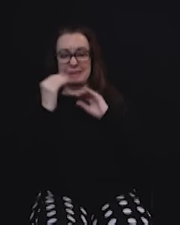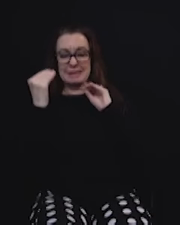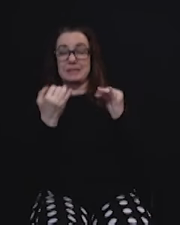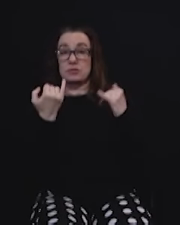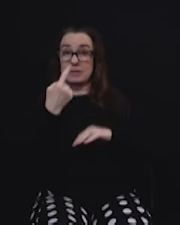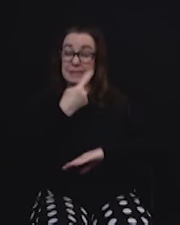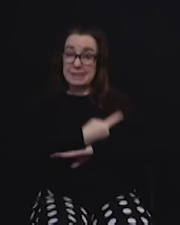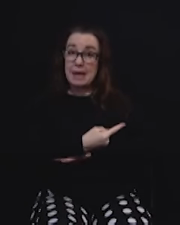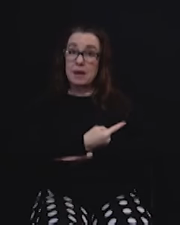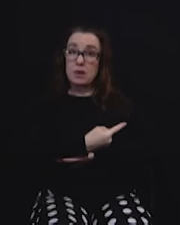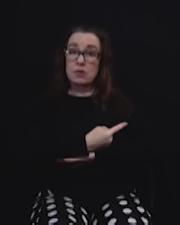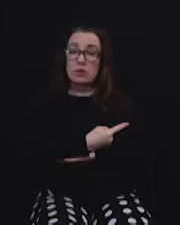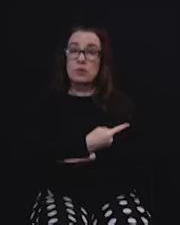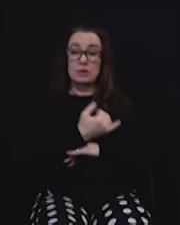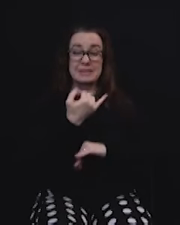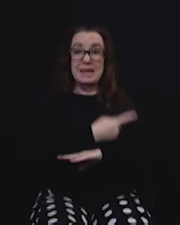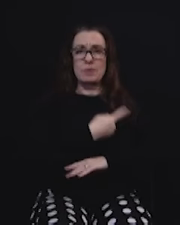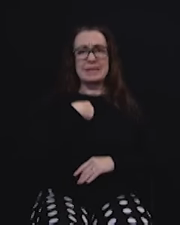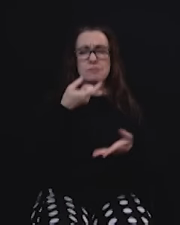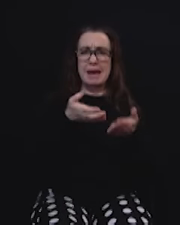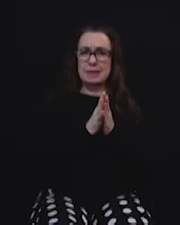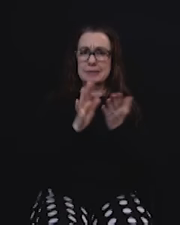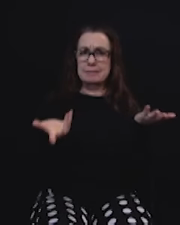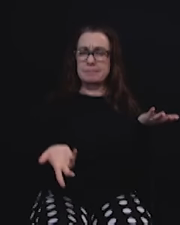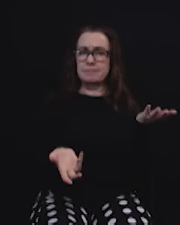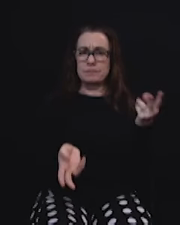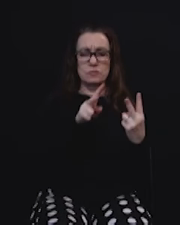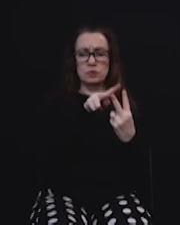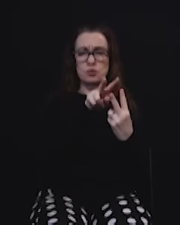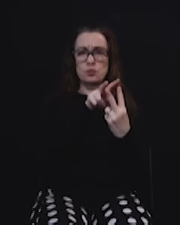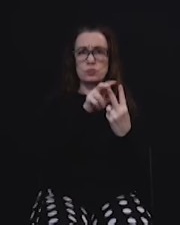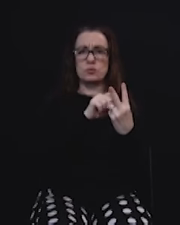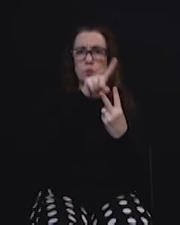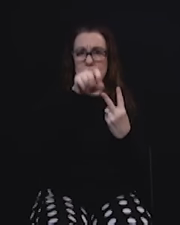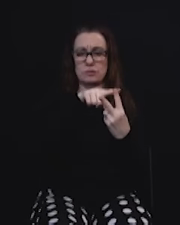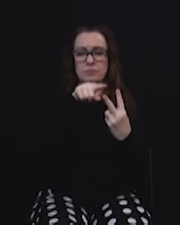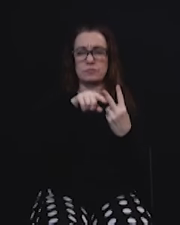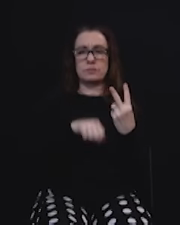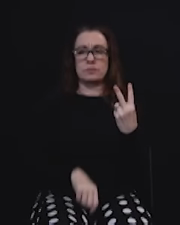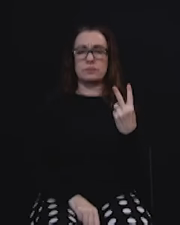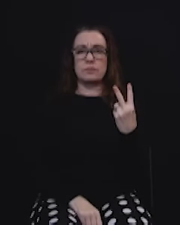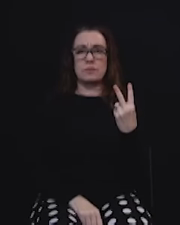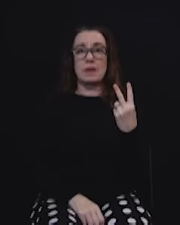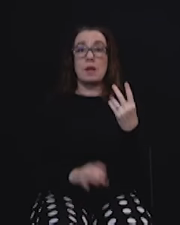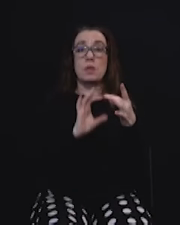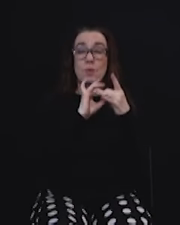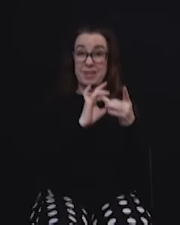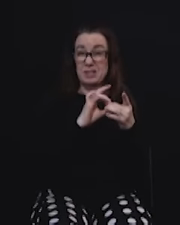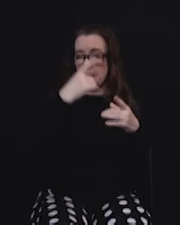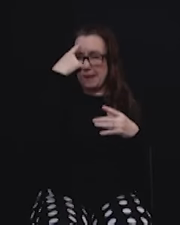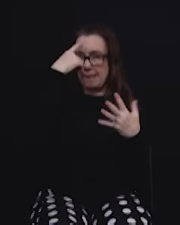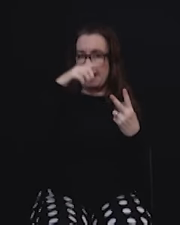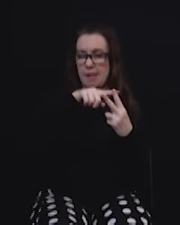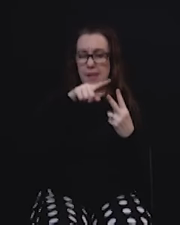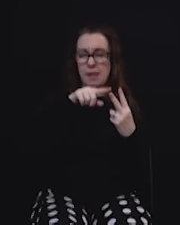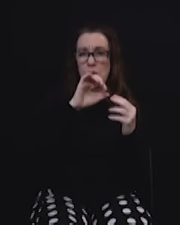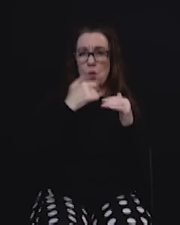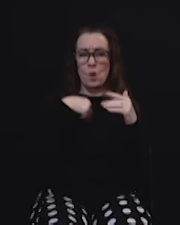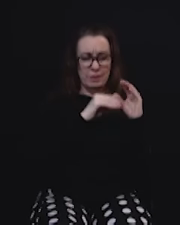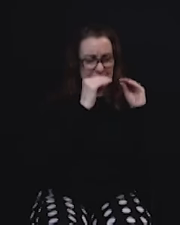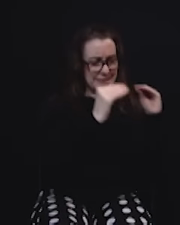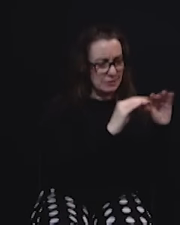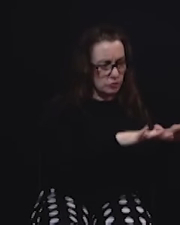today. So today we need to ask two key questions with that relationship in mind: what we have to teach children, but what